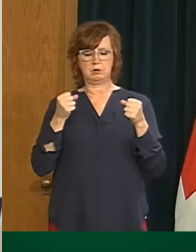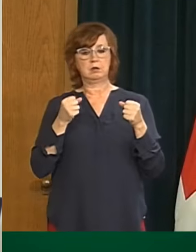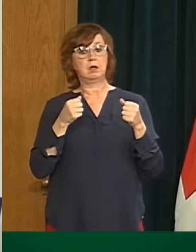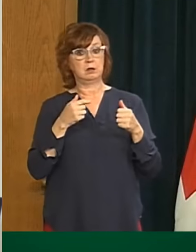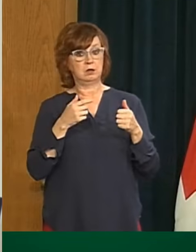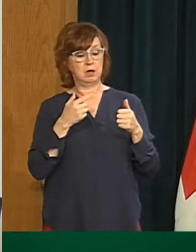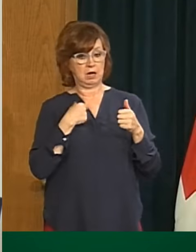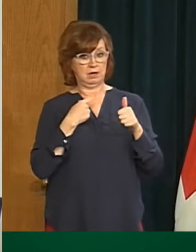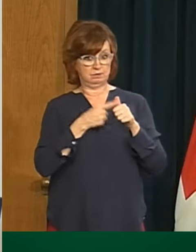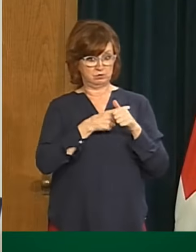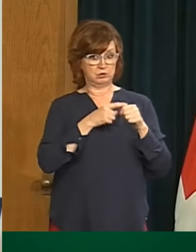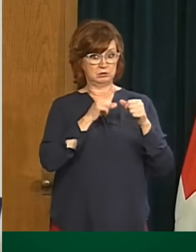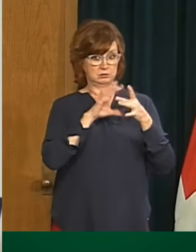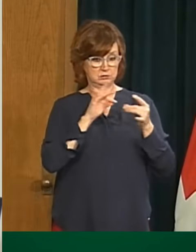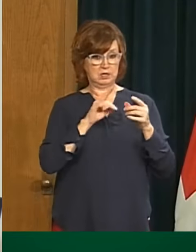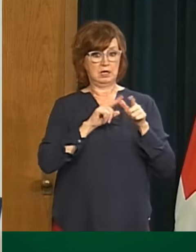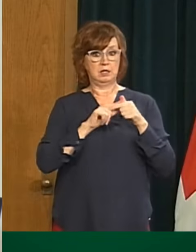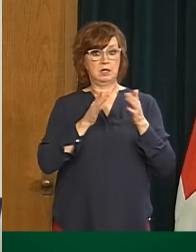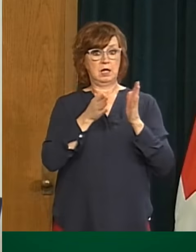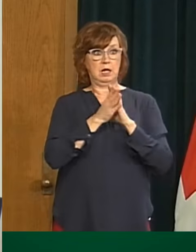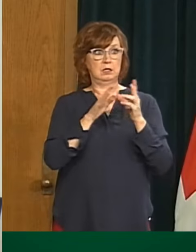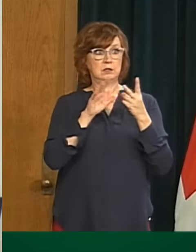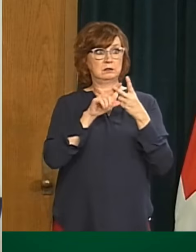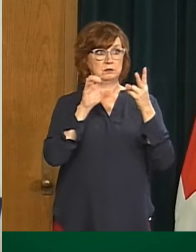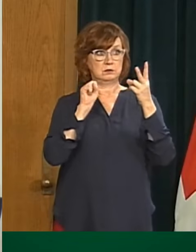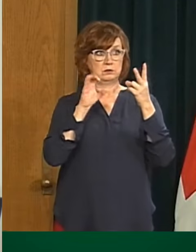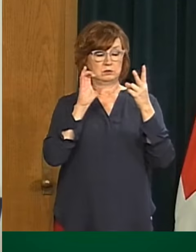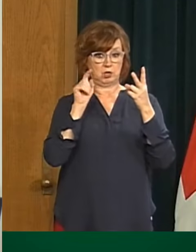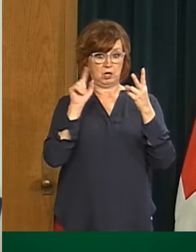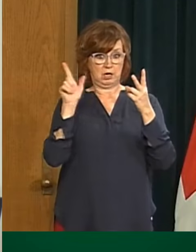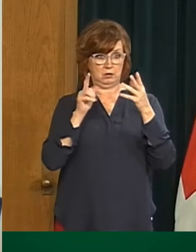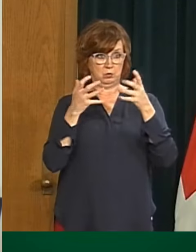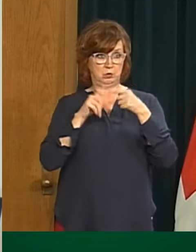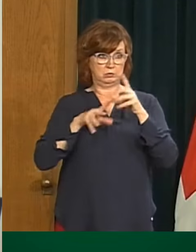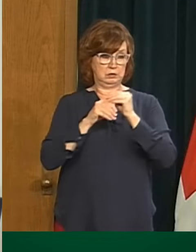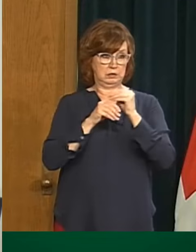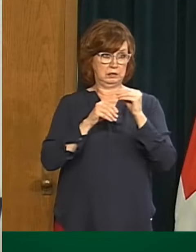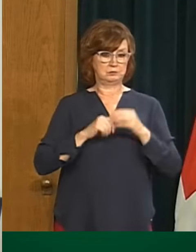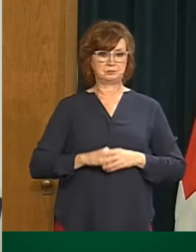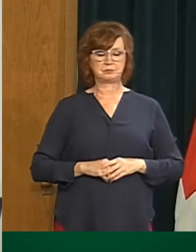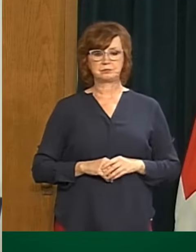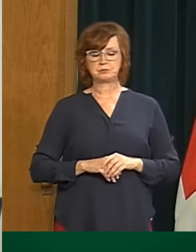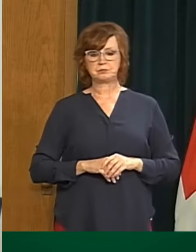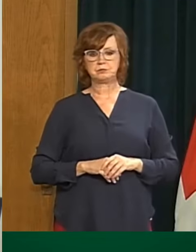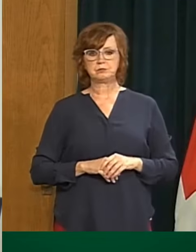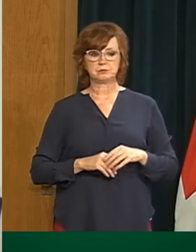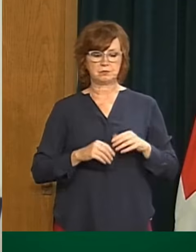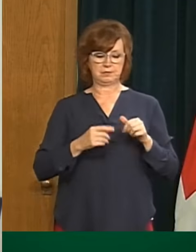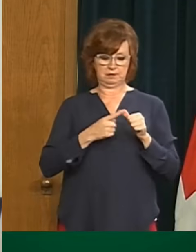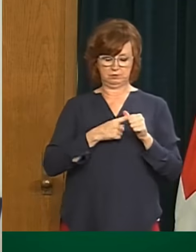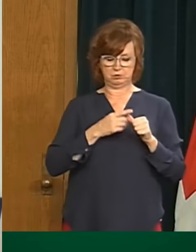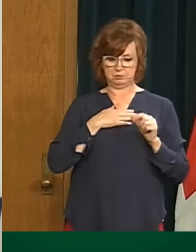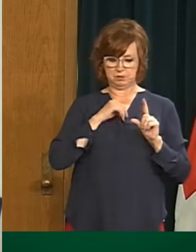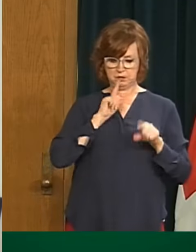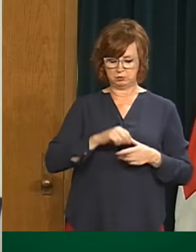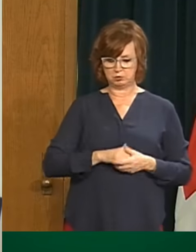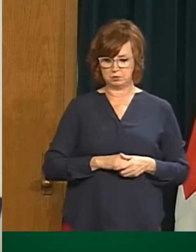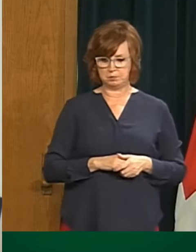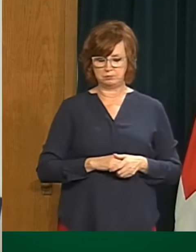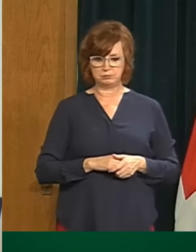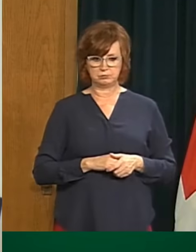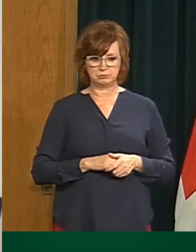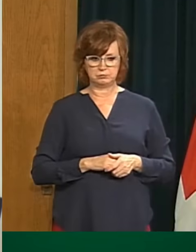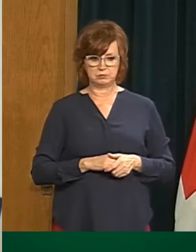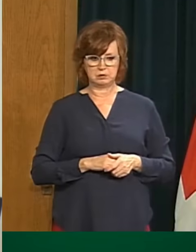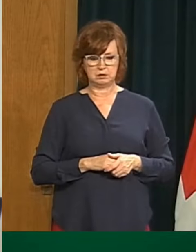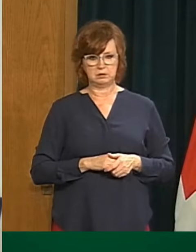and then Scott Livingstone may want to add to that. So obviously, when you have to evaluate each outbreak in the setting